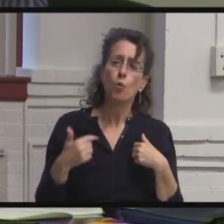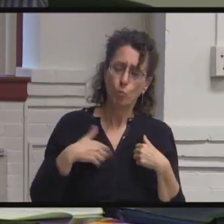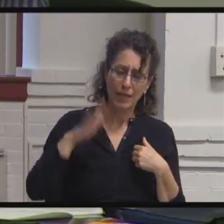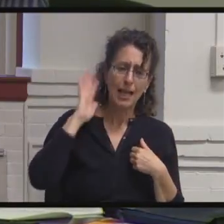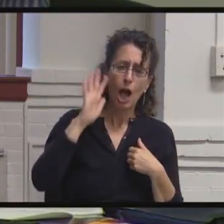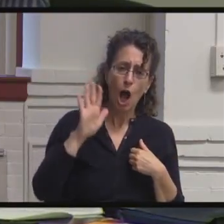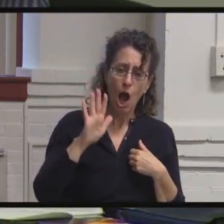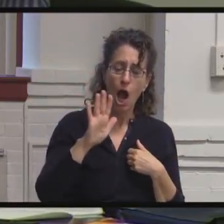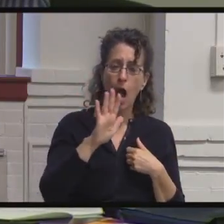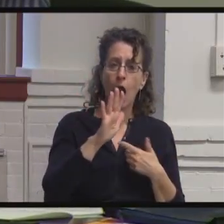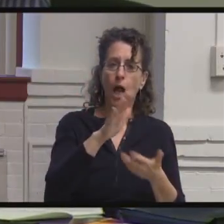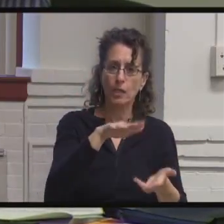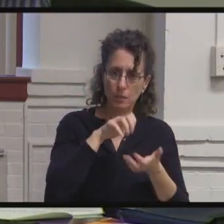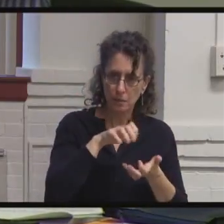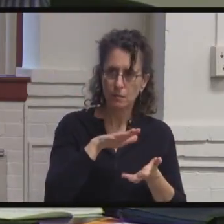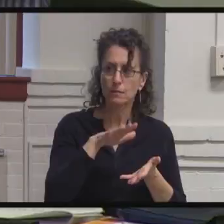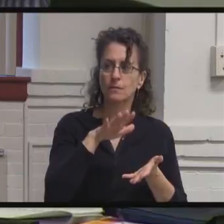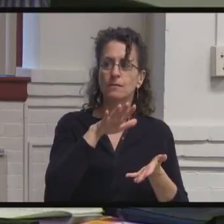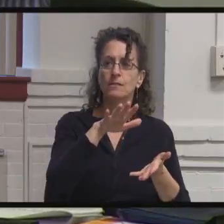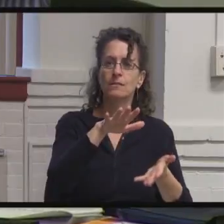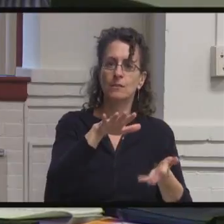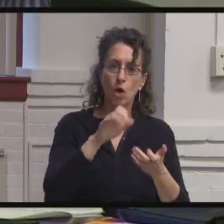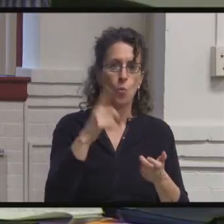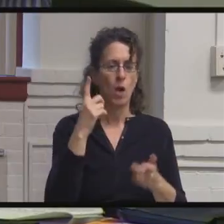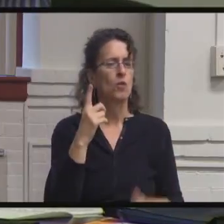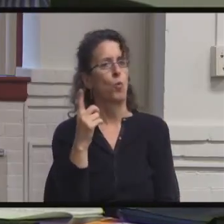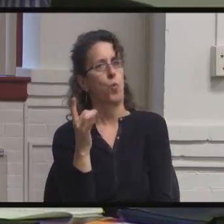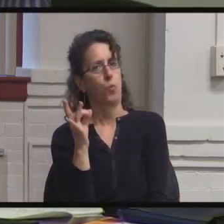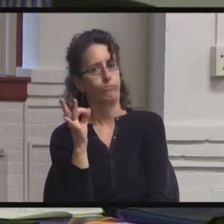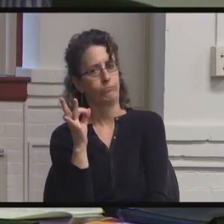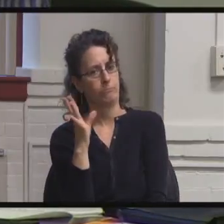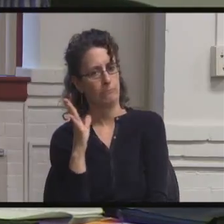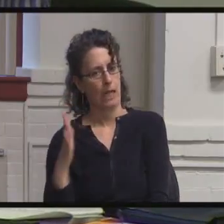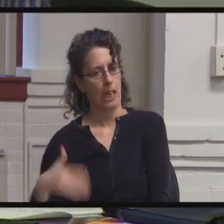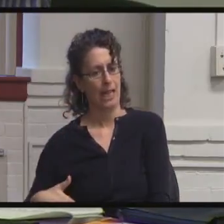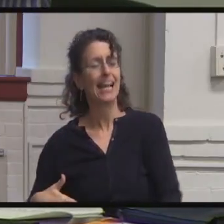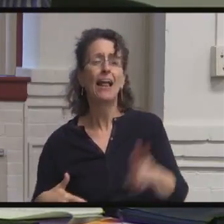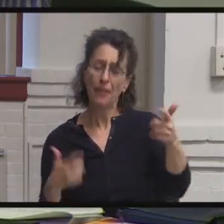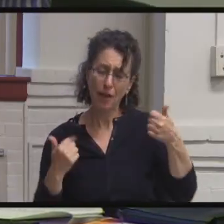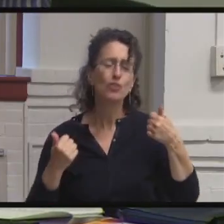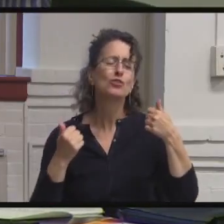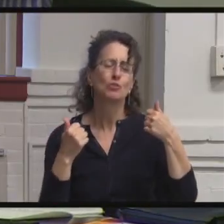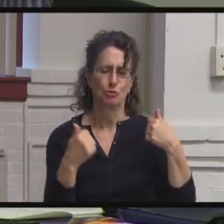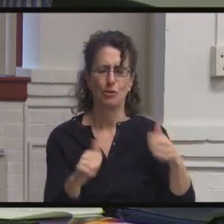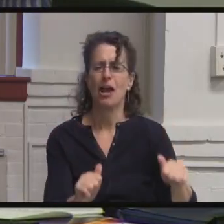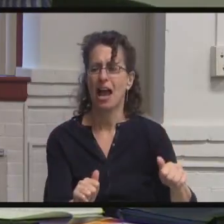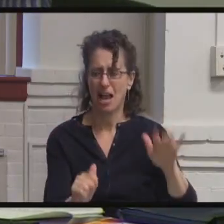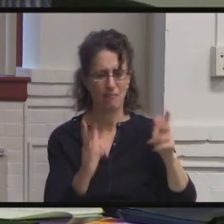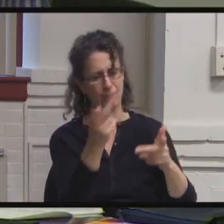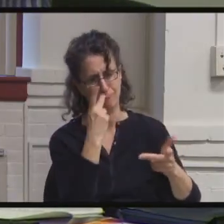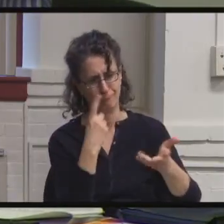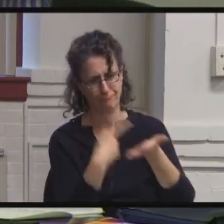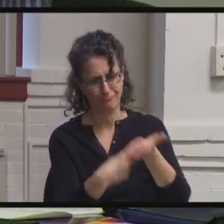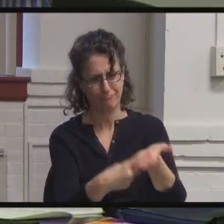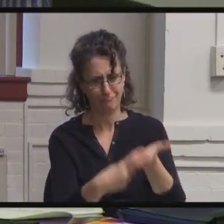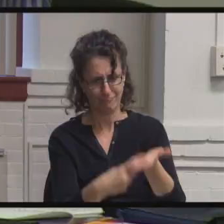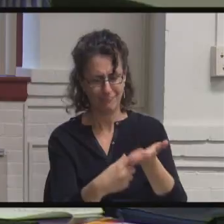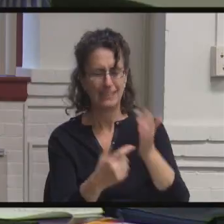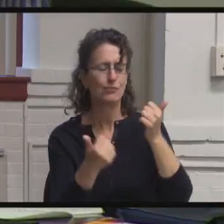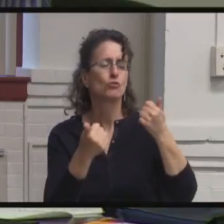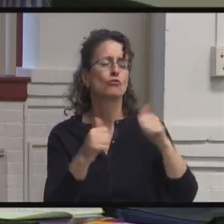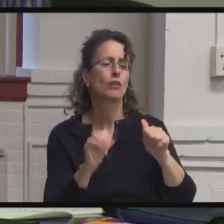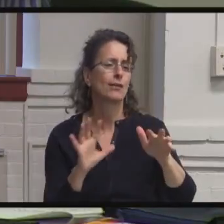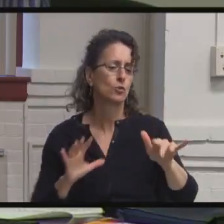that's substantially overdue. They're attempting to make payments. They're trying to become current. But they're